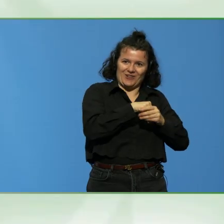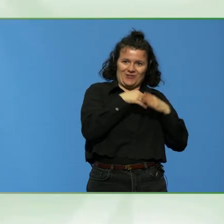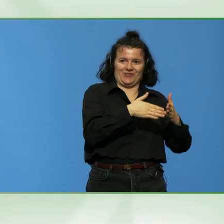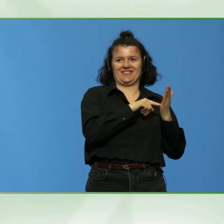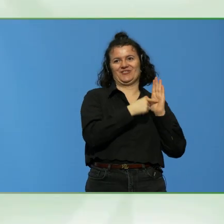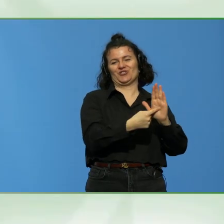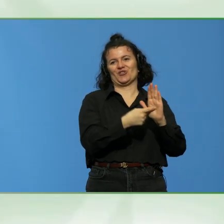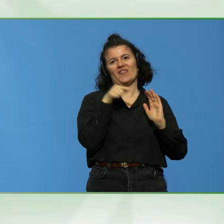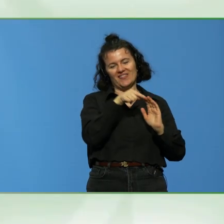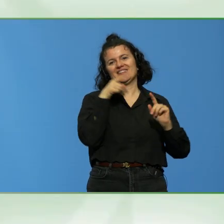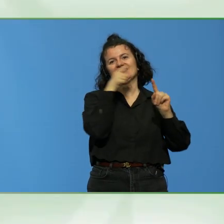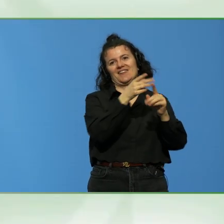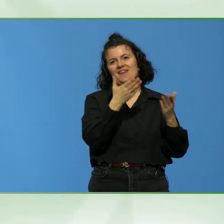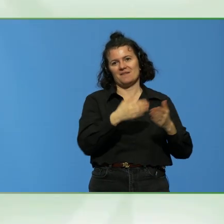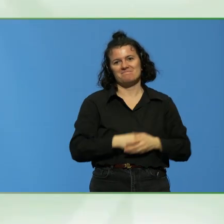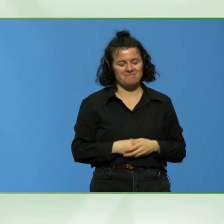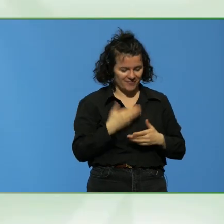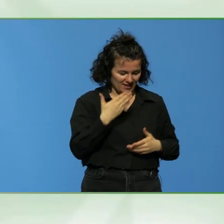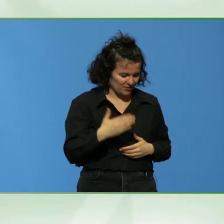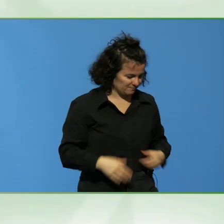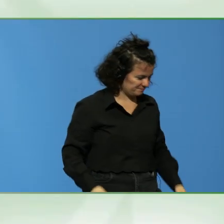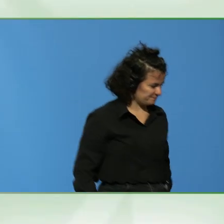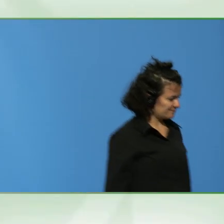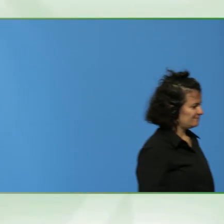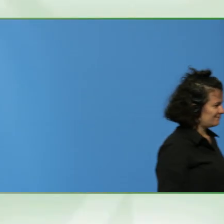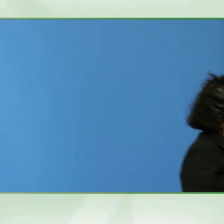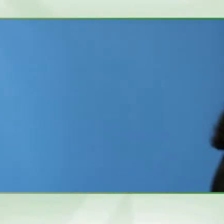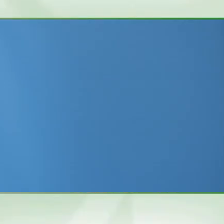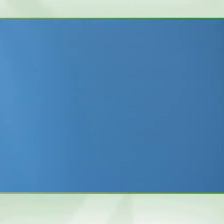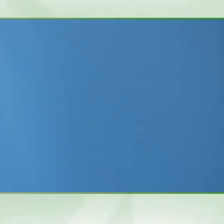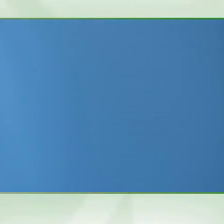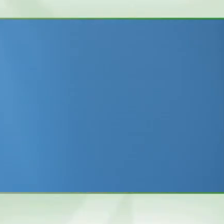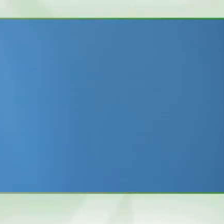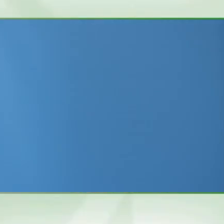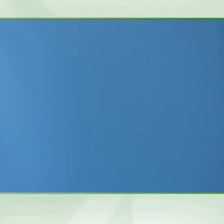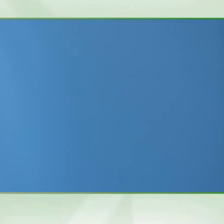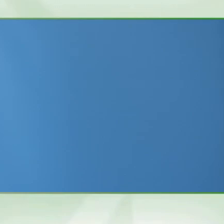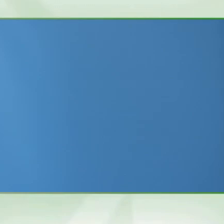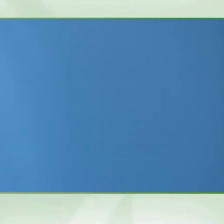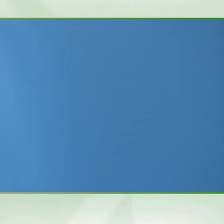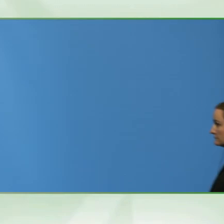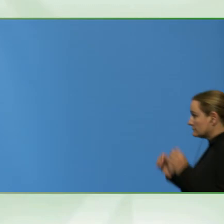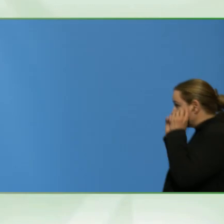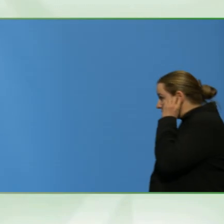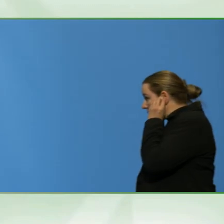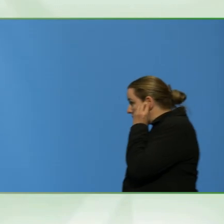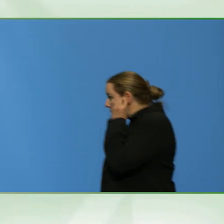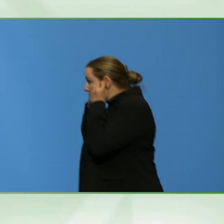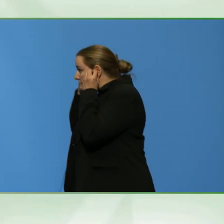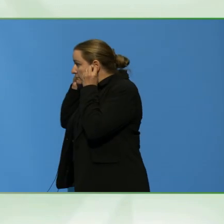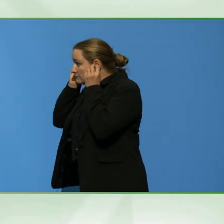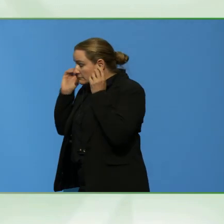thoughts? Yes, thank you. I think awareness starts with